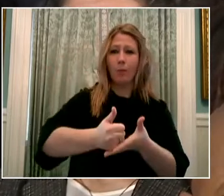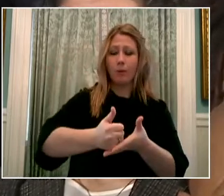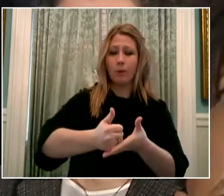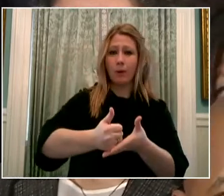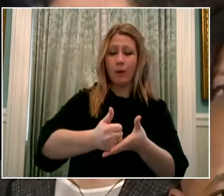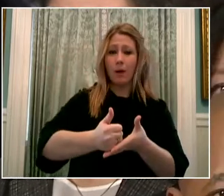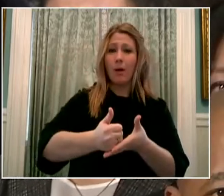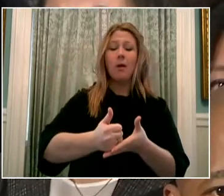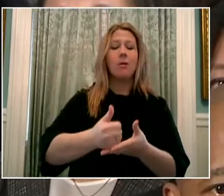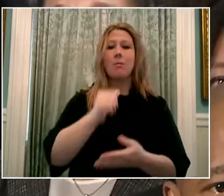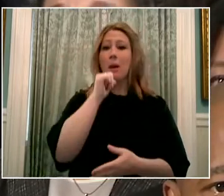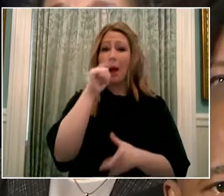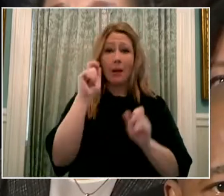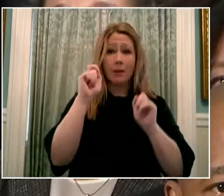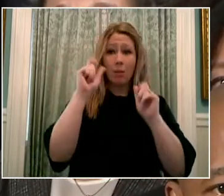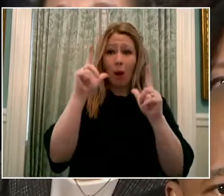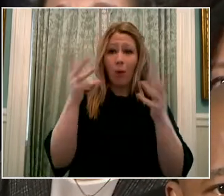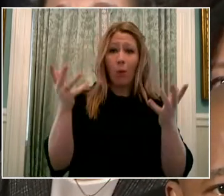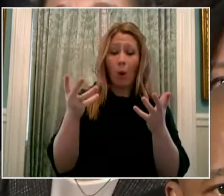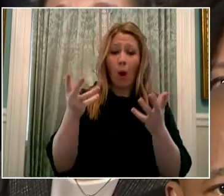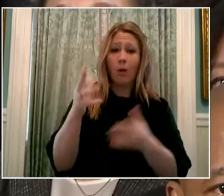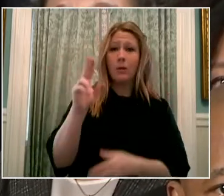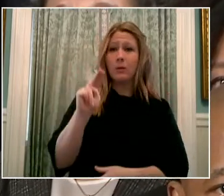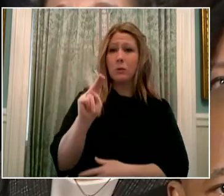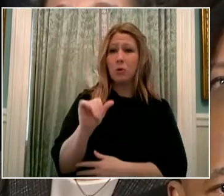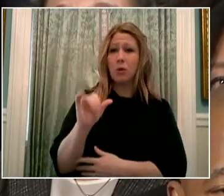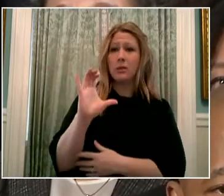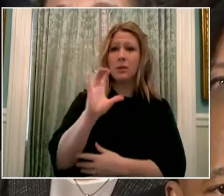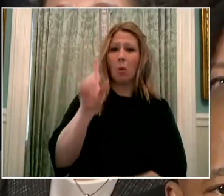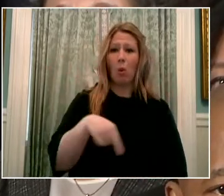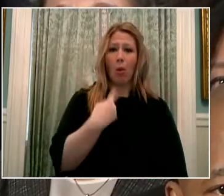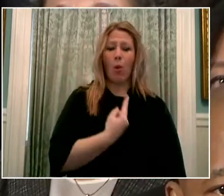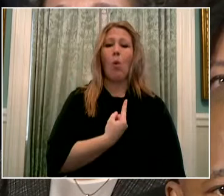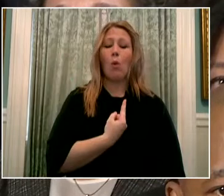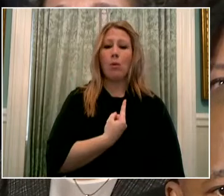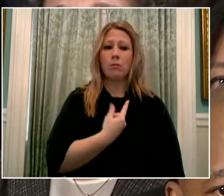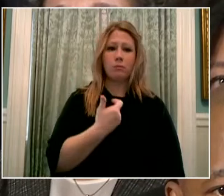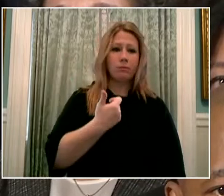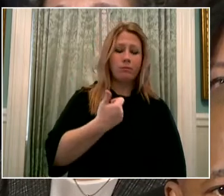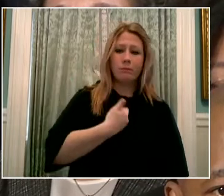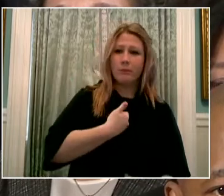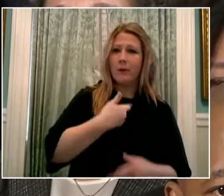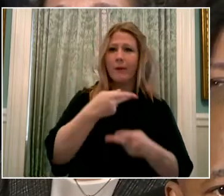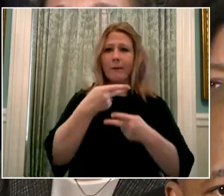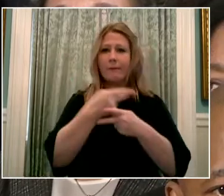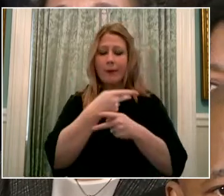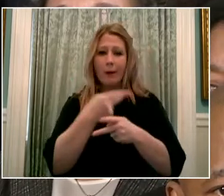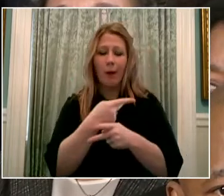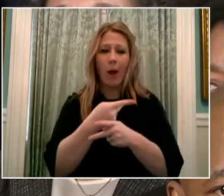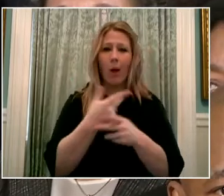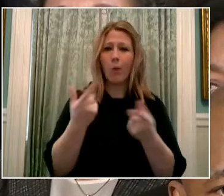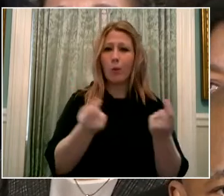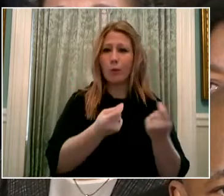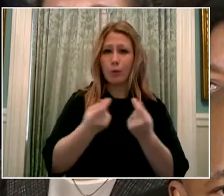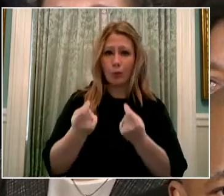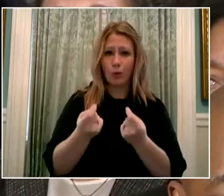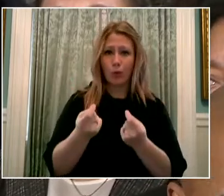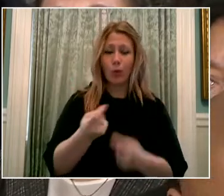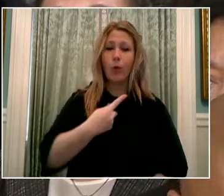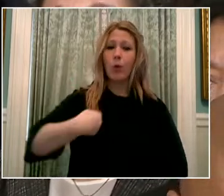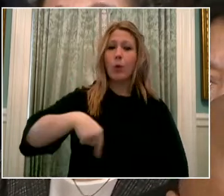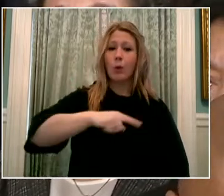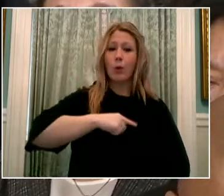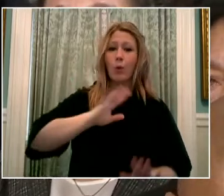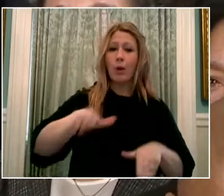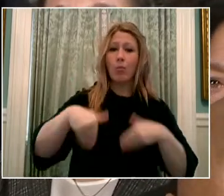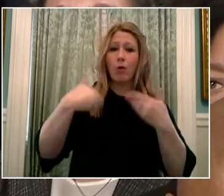is unacceptable. Since last spring, New Yorkers have stepped up to provide shelter, medical care, educational support for